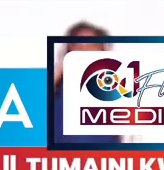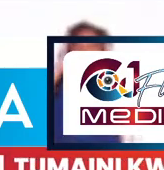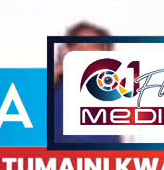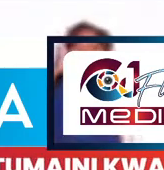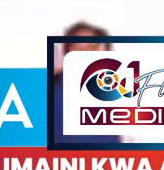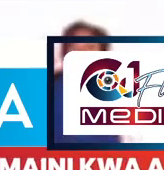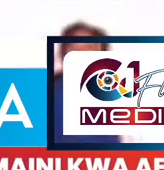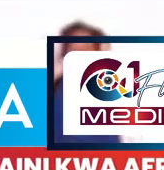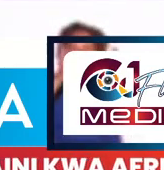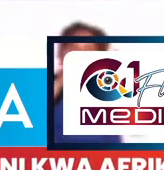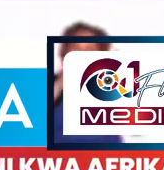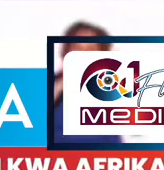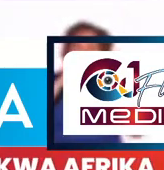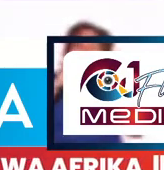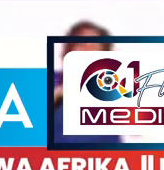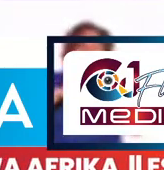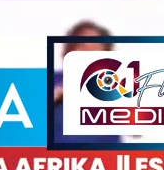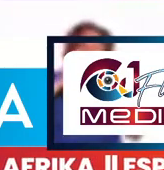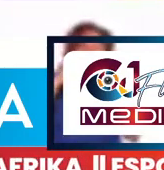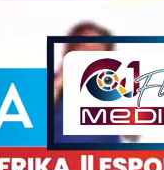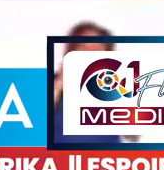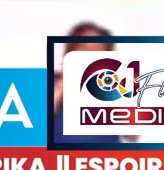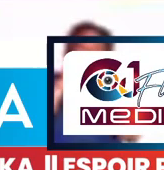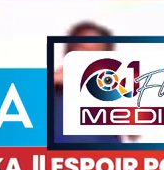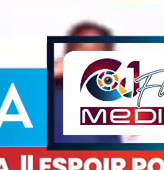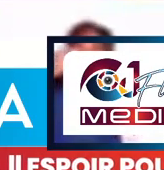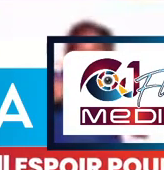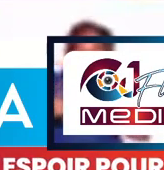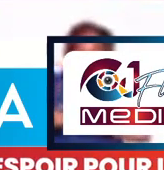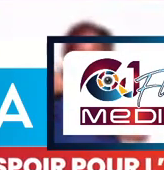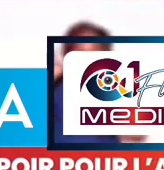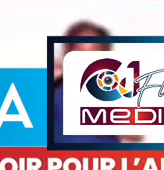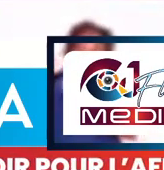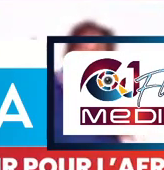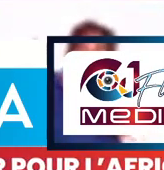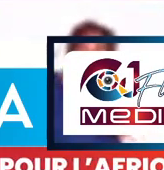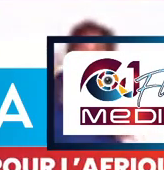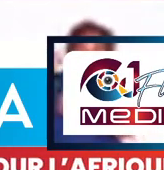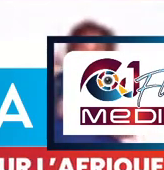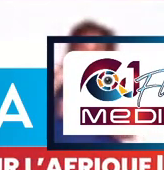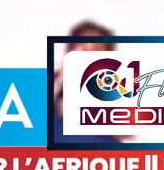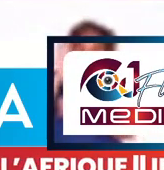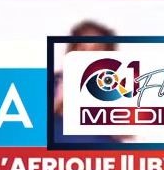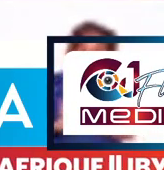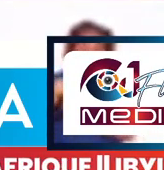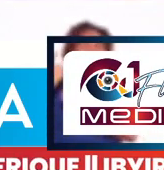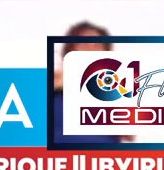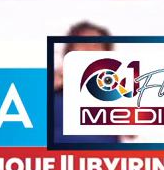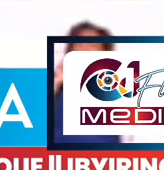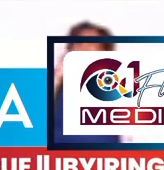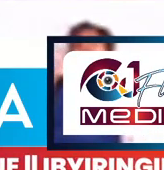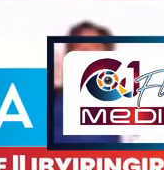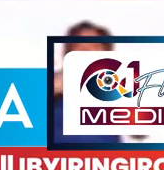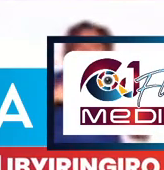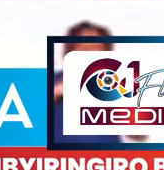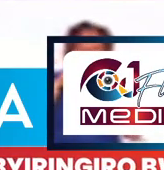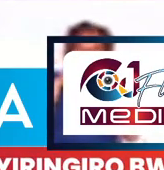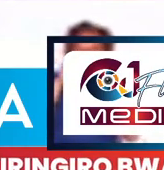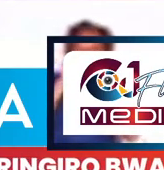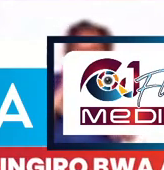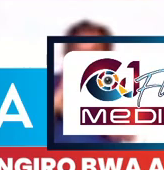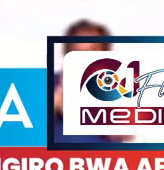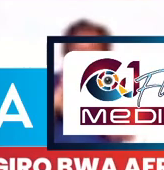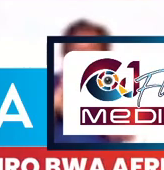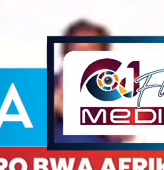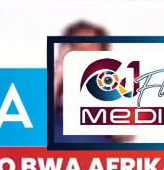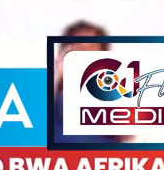Greetings, everybody. It's good to see you. Welcome to Hope for Africa. What a blessing to have you watching. And we believe that